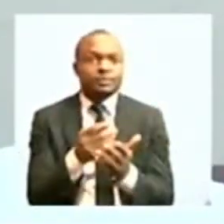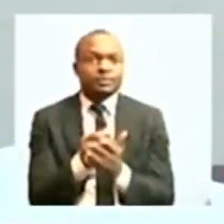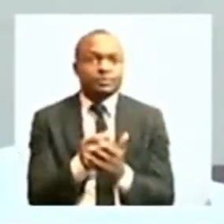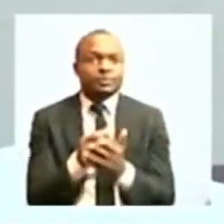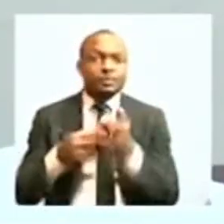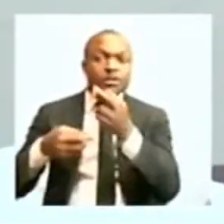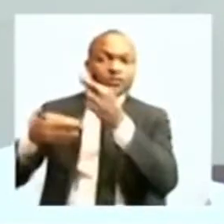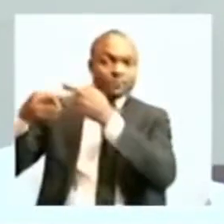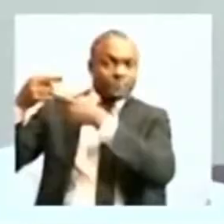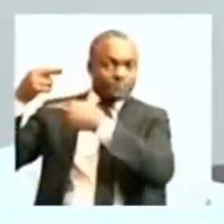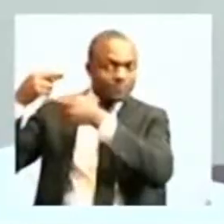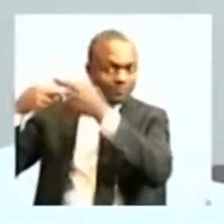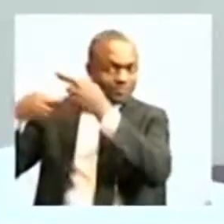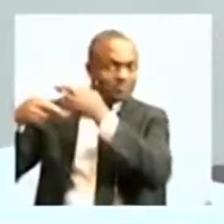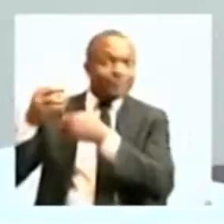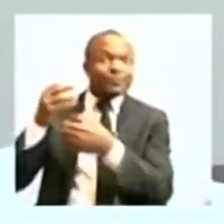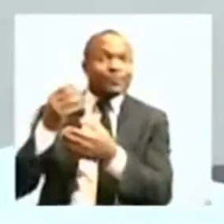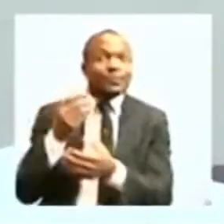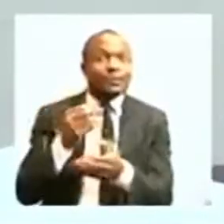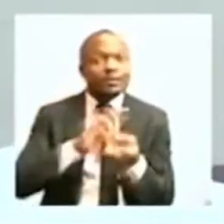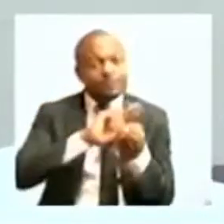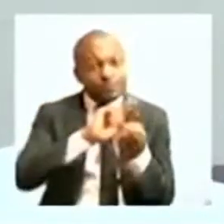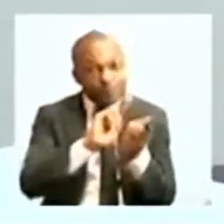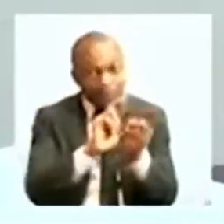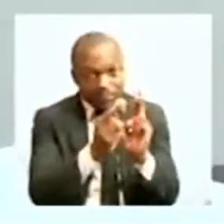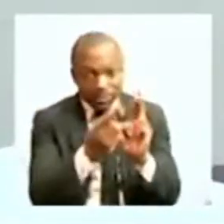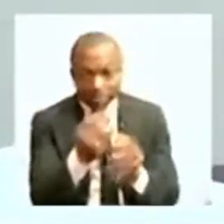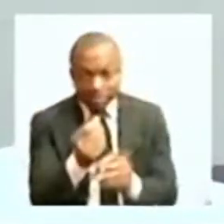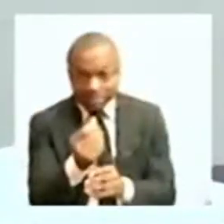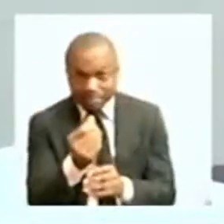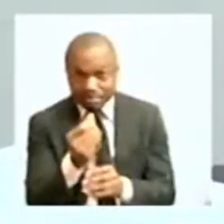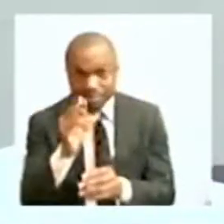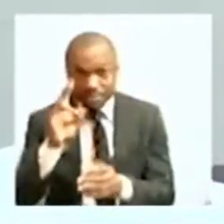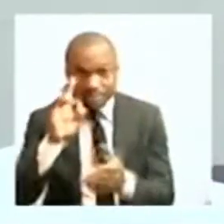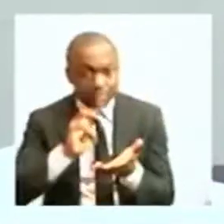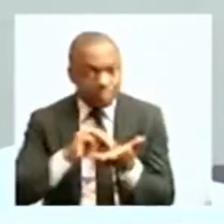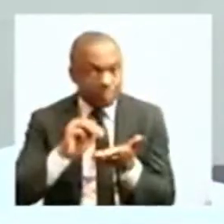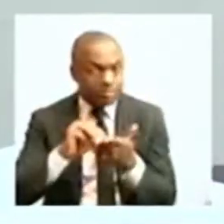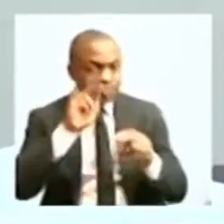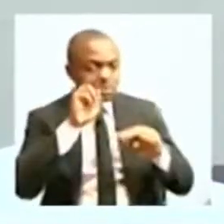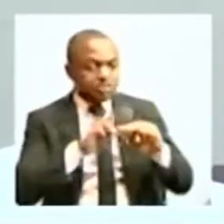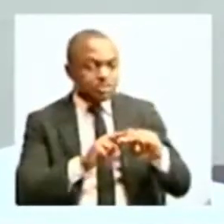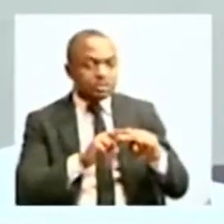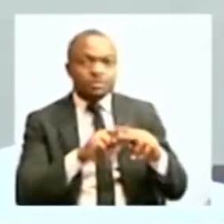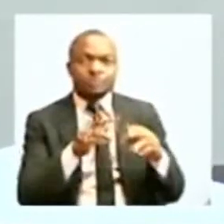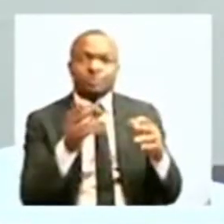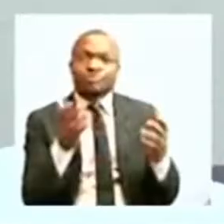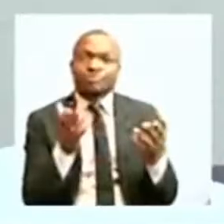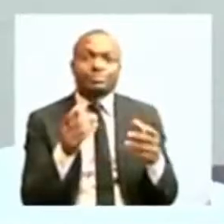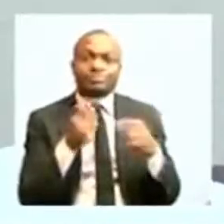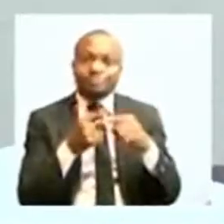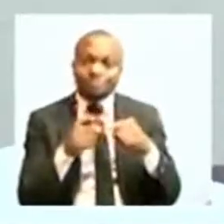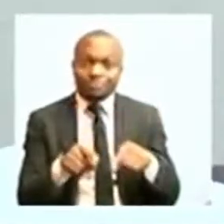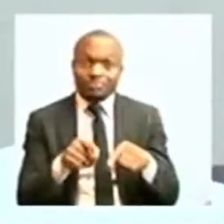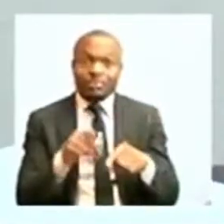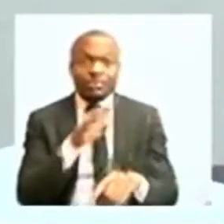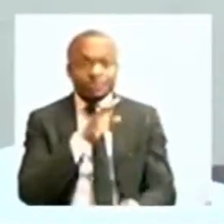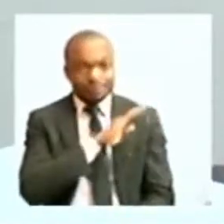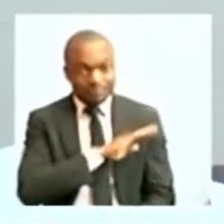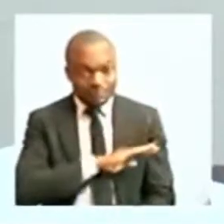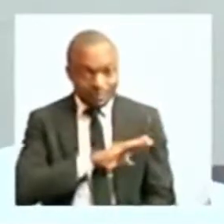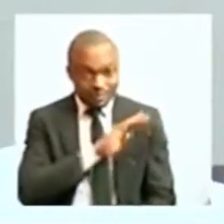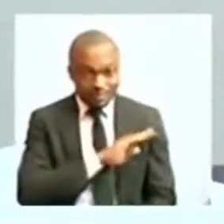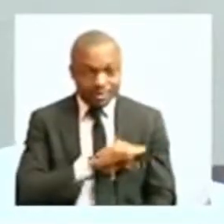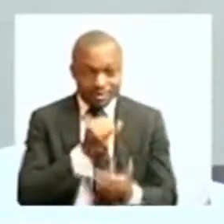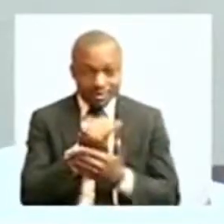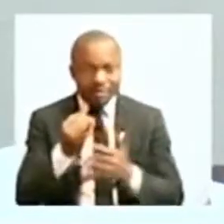revolving fund, 700, 1 million. They sit back, nothing happens. So it's an attitude issue. So